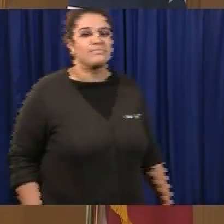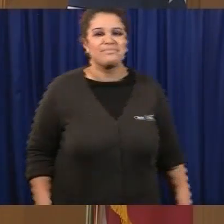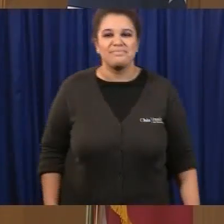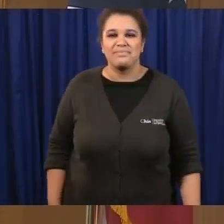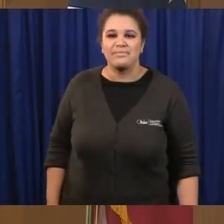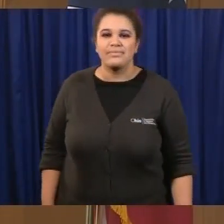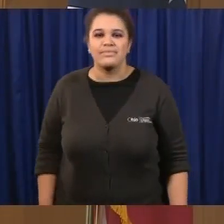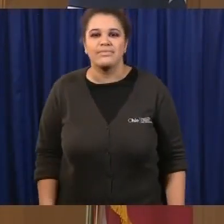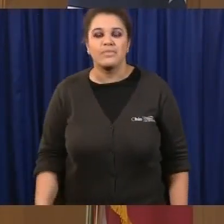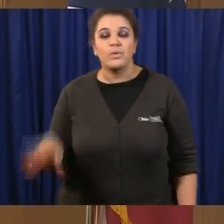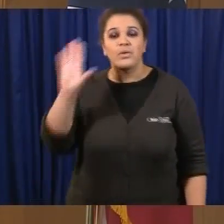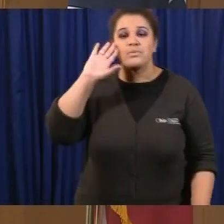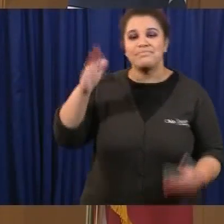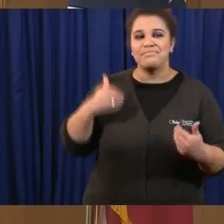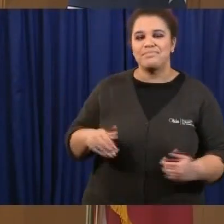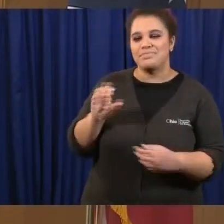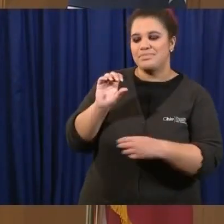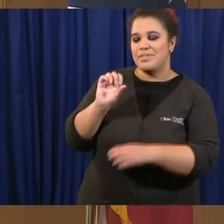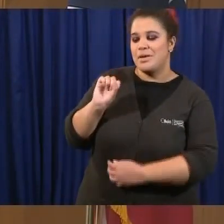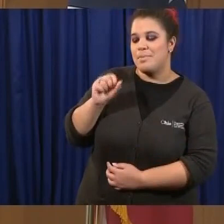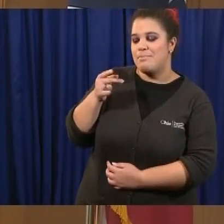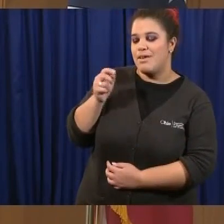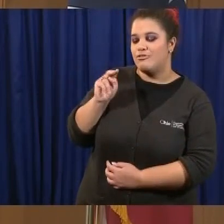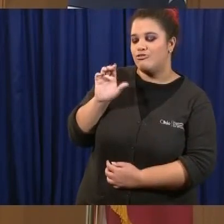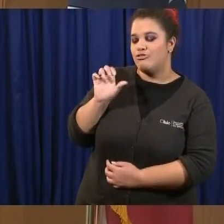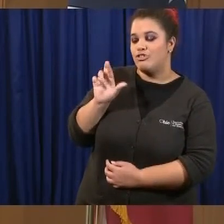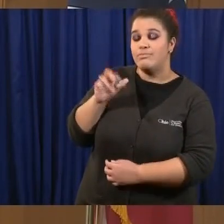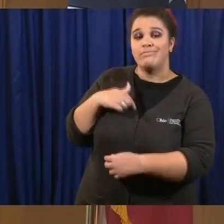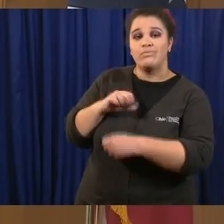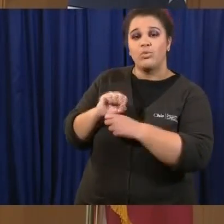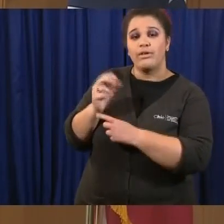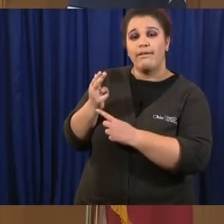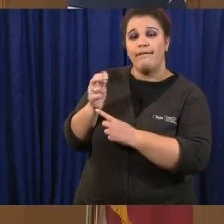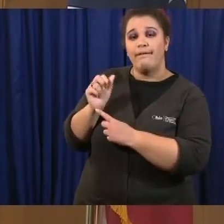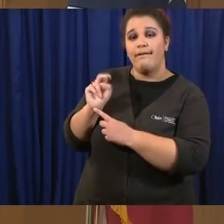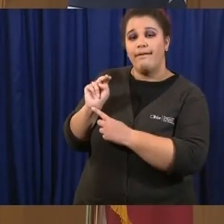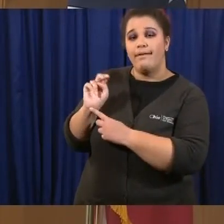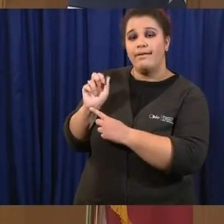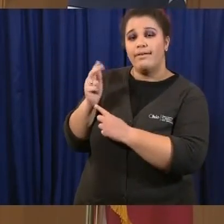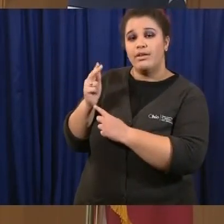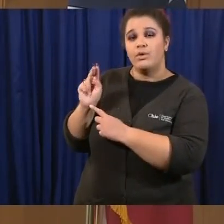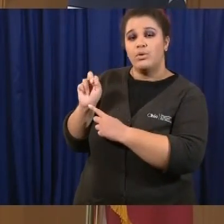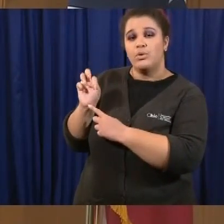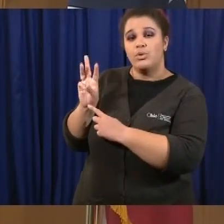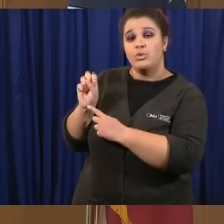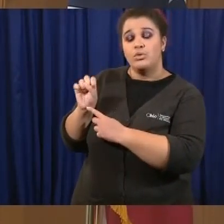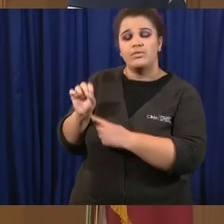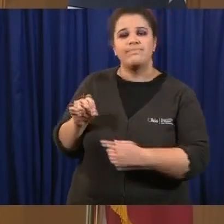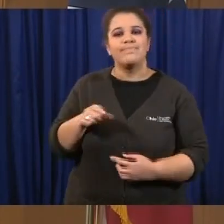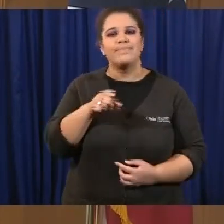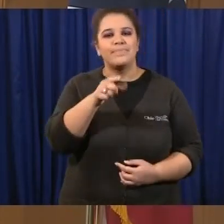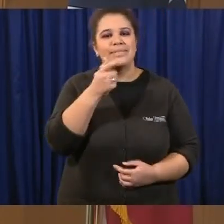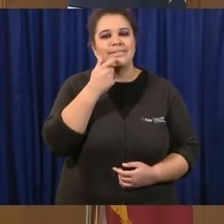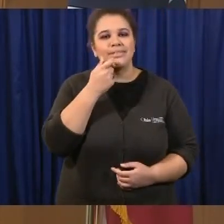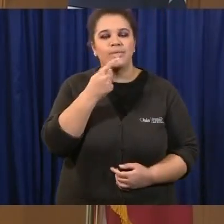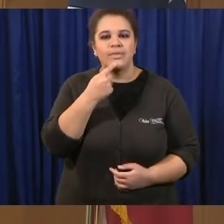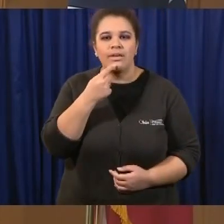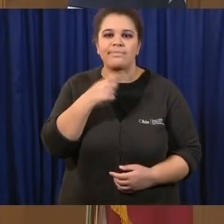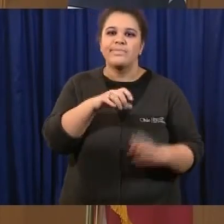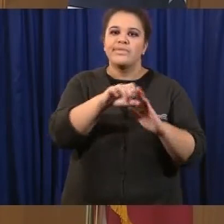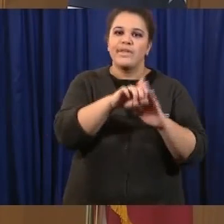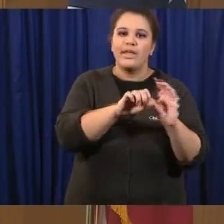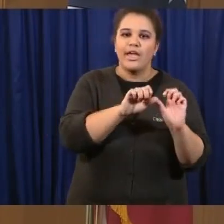Spencer Hickey with Hannah News Service. Could you talk about, you said state agencies should prepare for budget